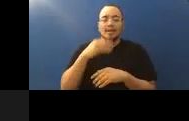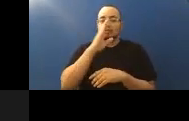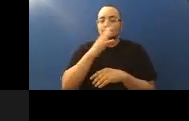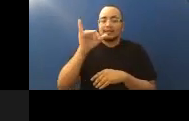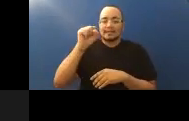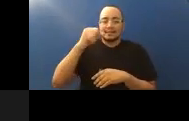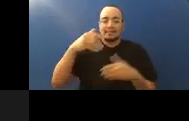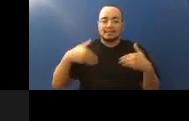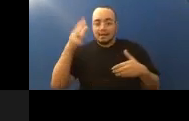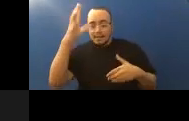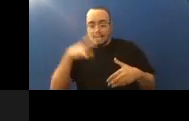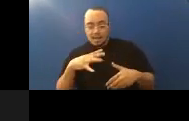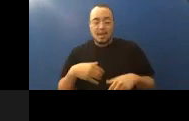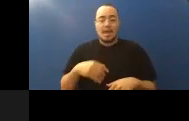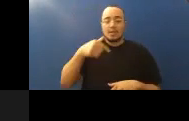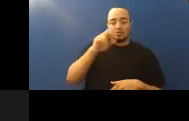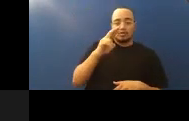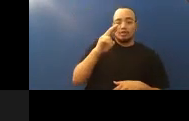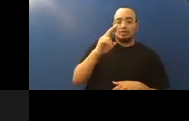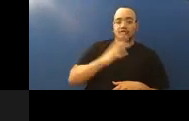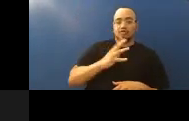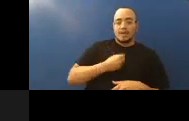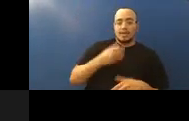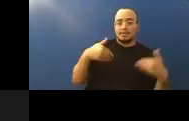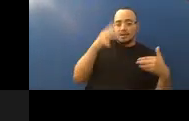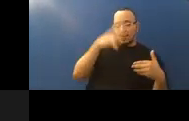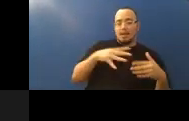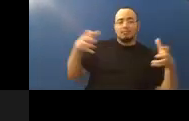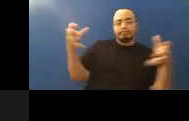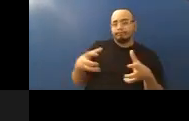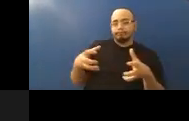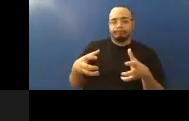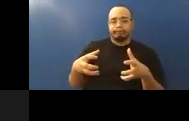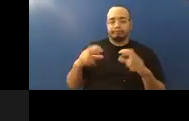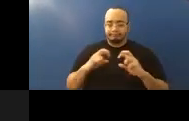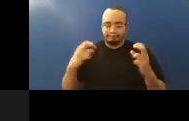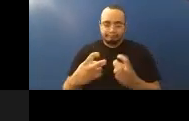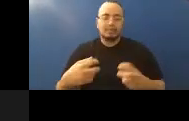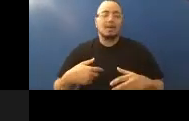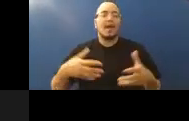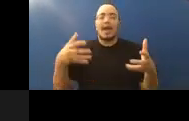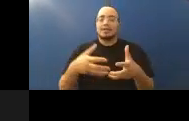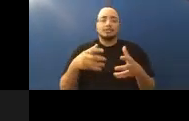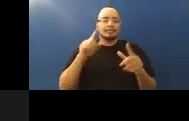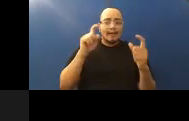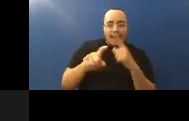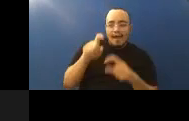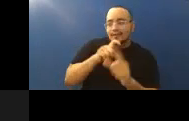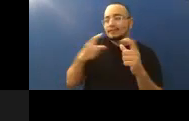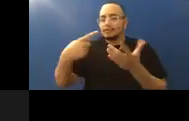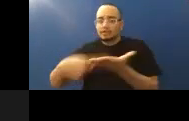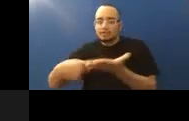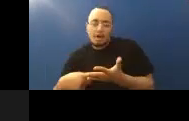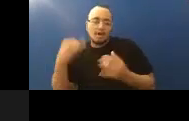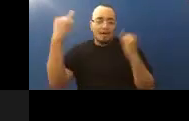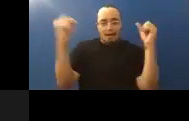queer and trans young men sit and like talk and ask each other questions that normally wouldn't have happened in like another space. And I remember when the questions